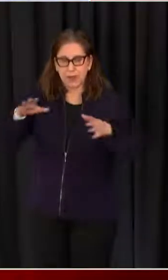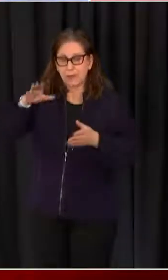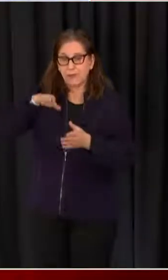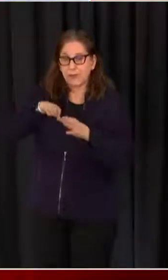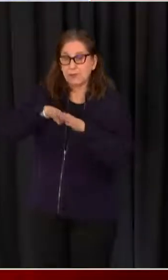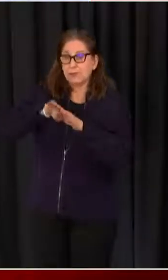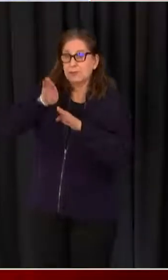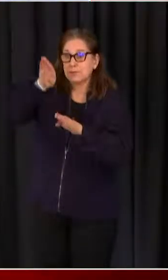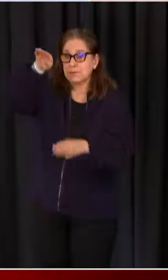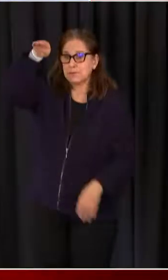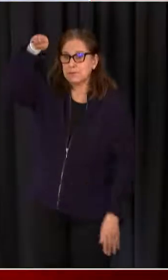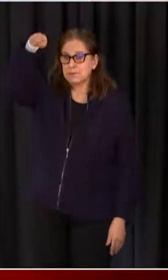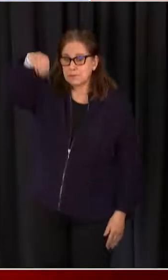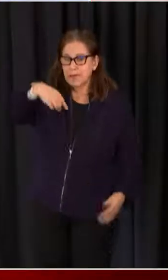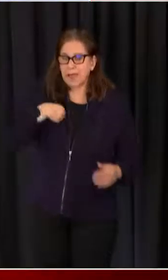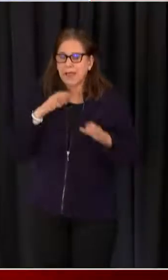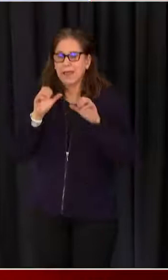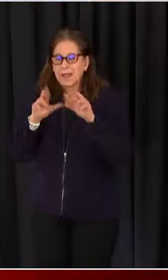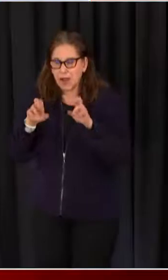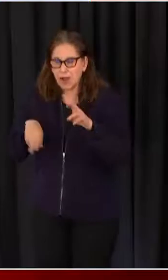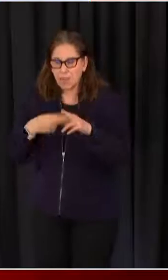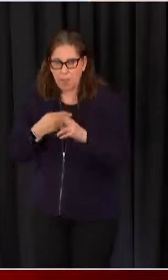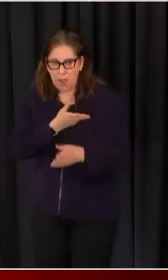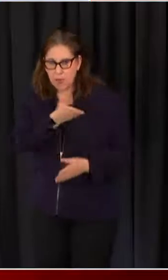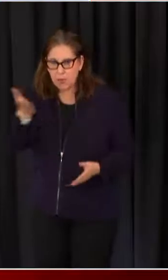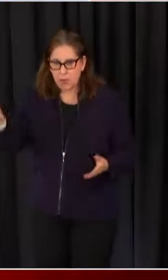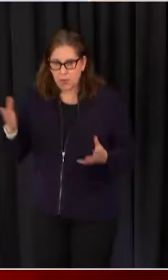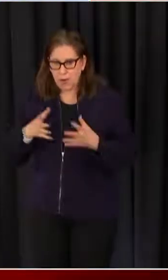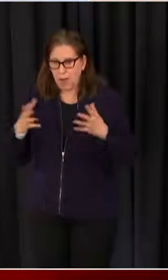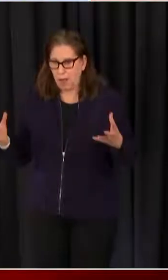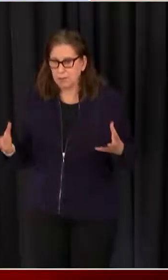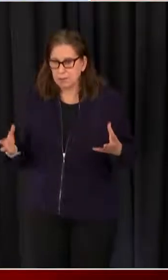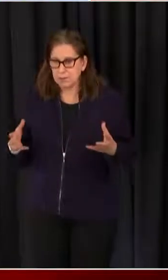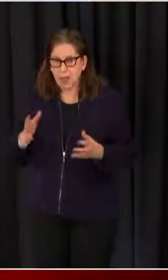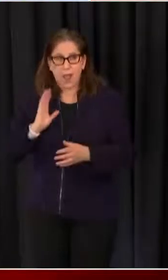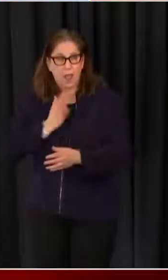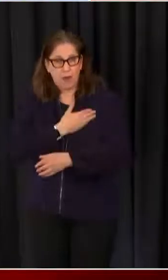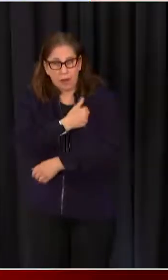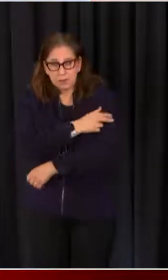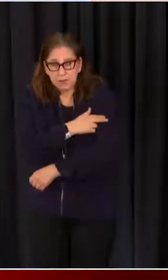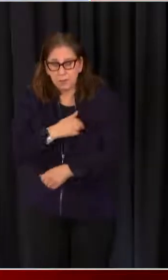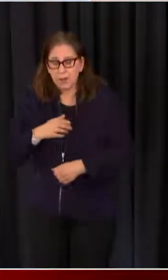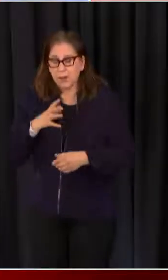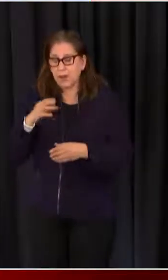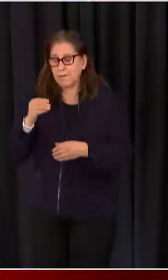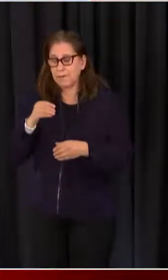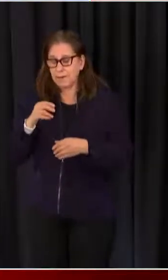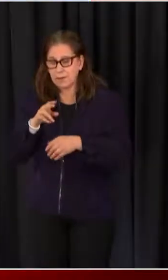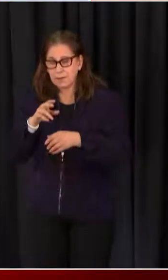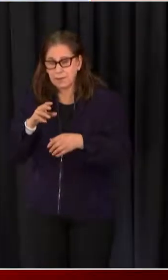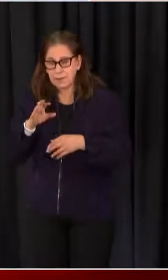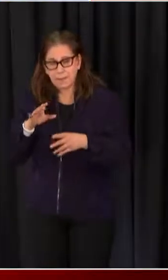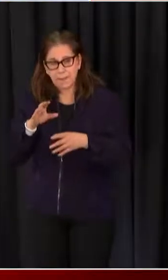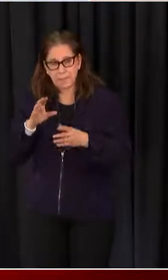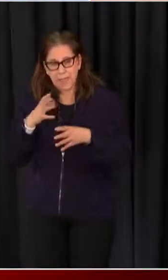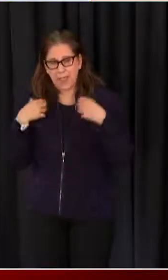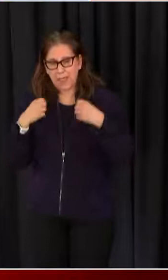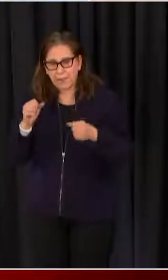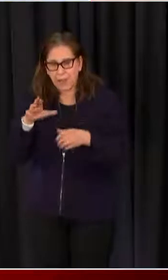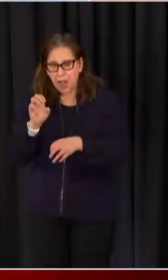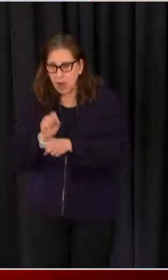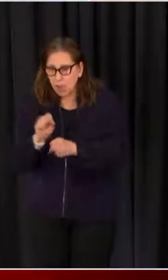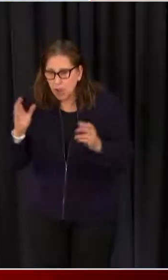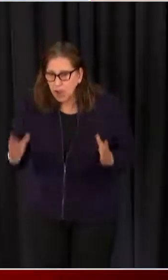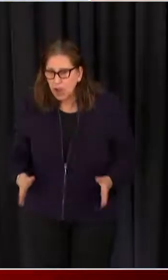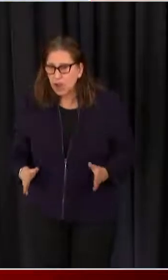They sacrificed a lot, but it allowed our hospitals and our hospital workers to be able to have